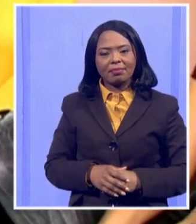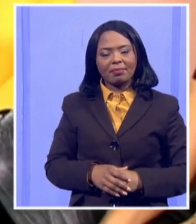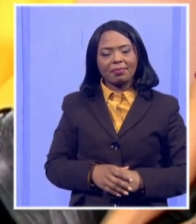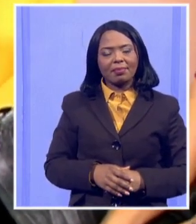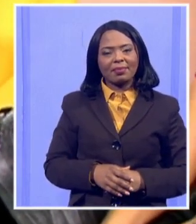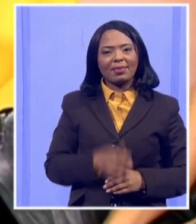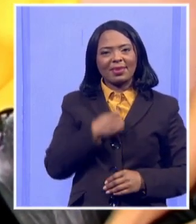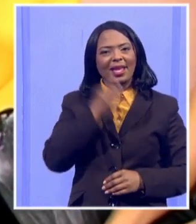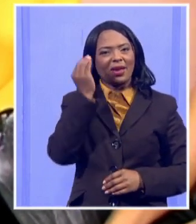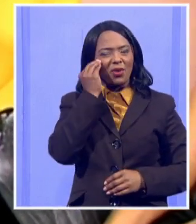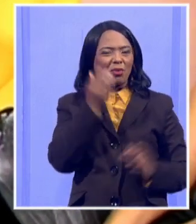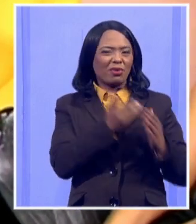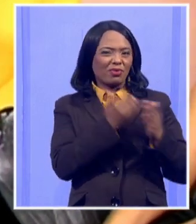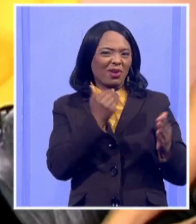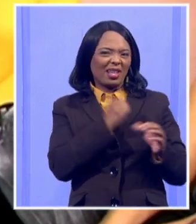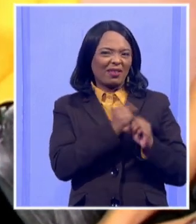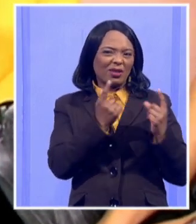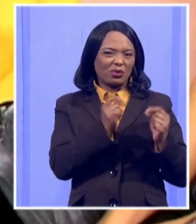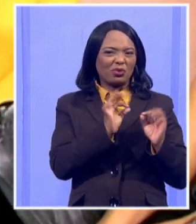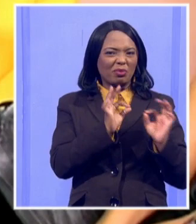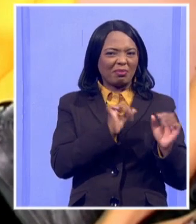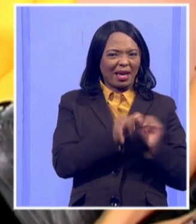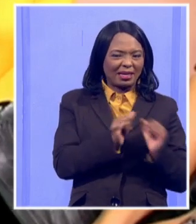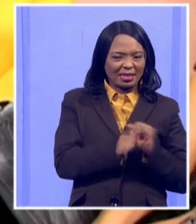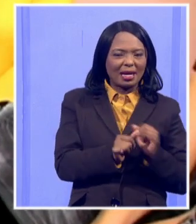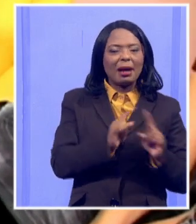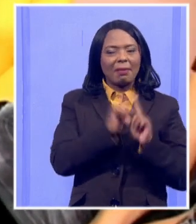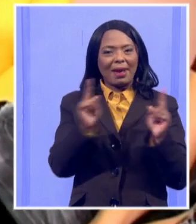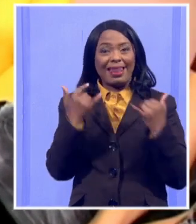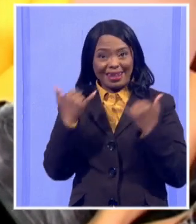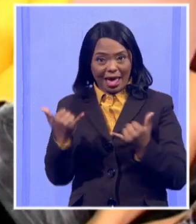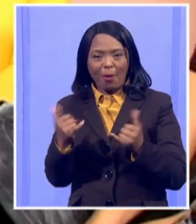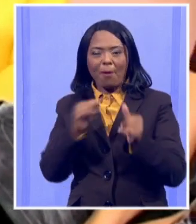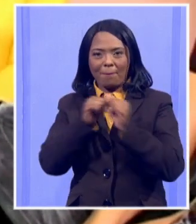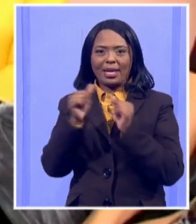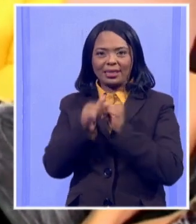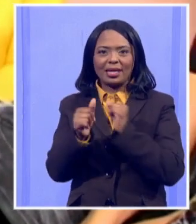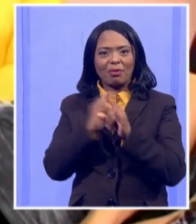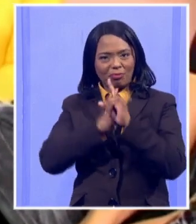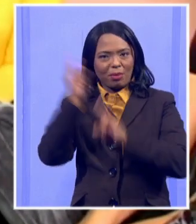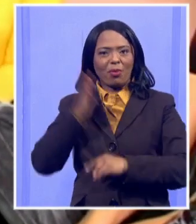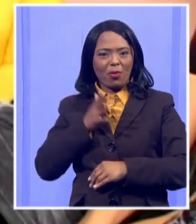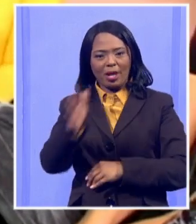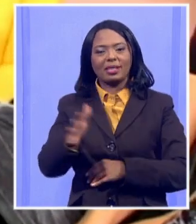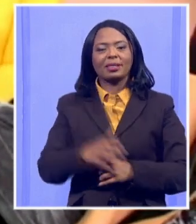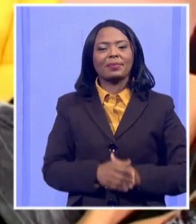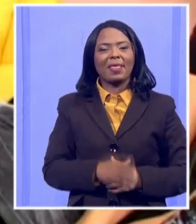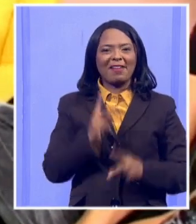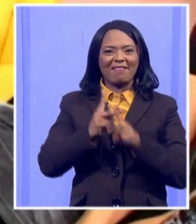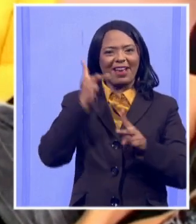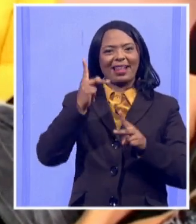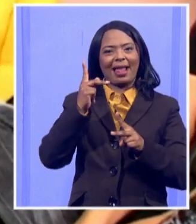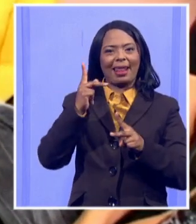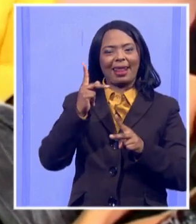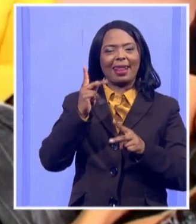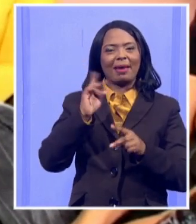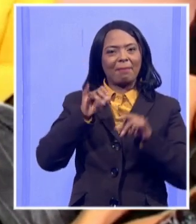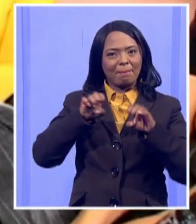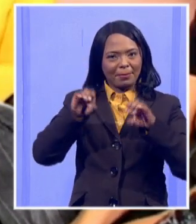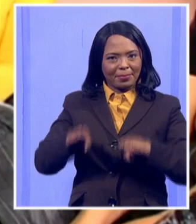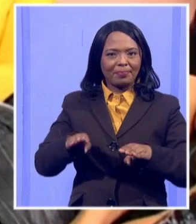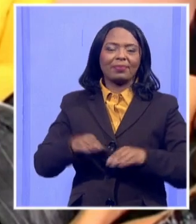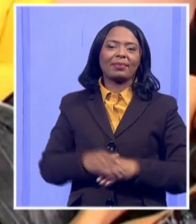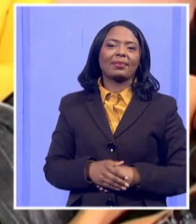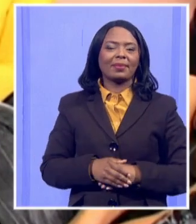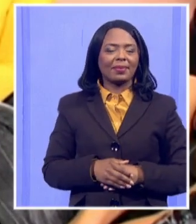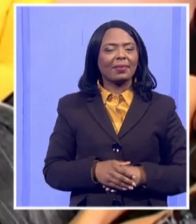I want, as better as I did, want to do better now in my final marks. So I'm really trying my best to